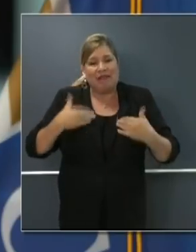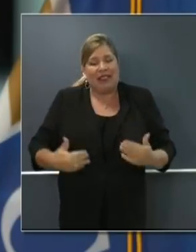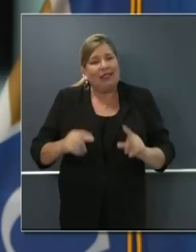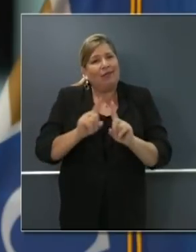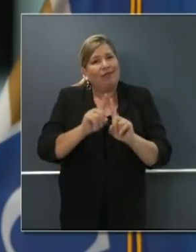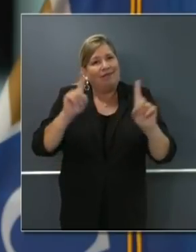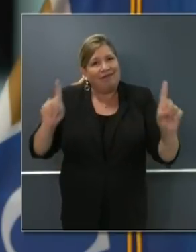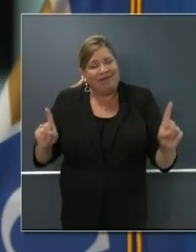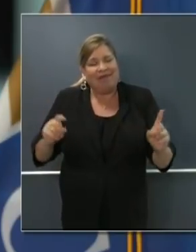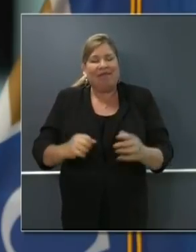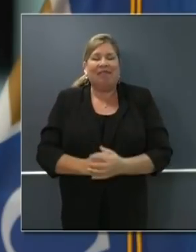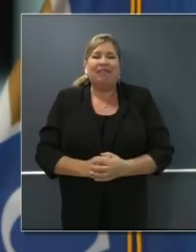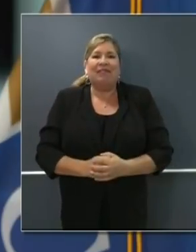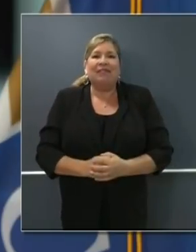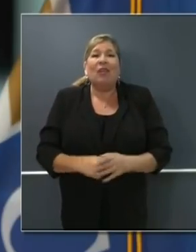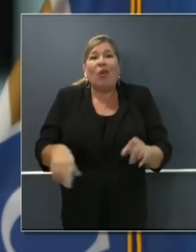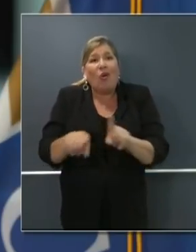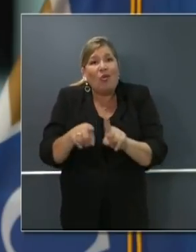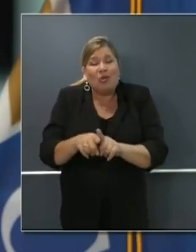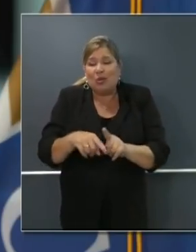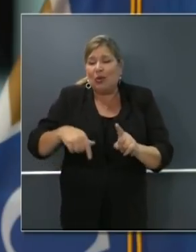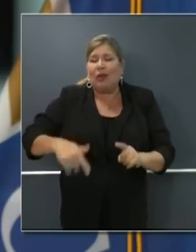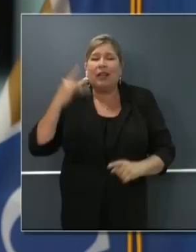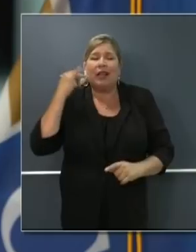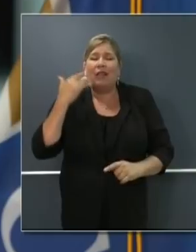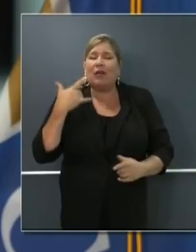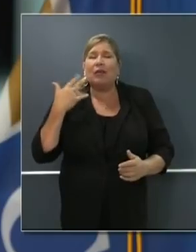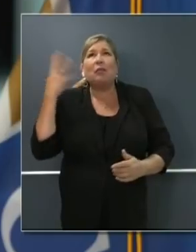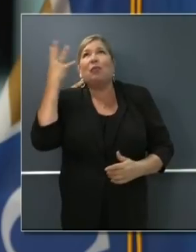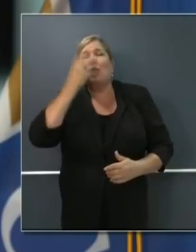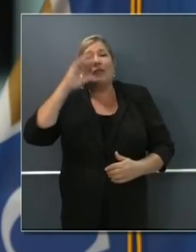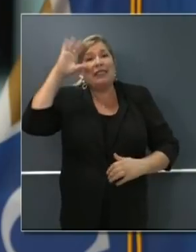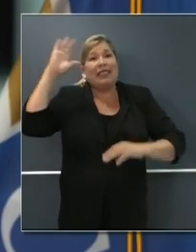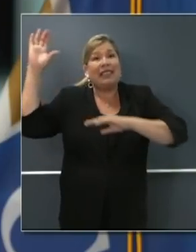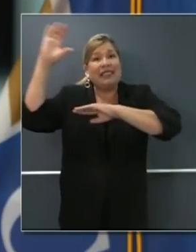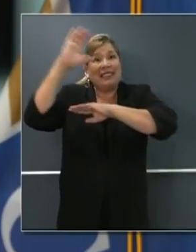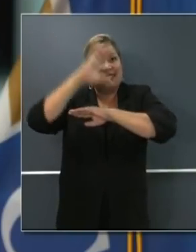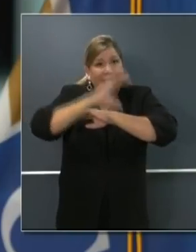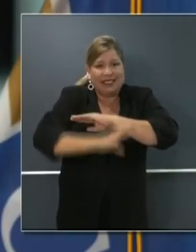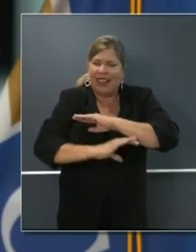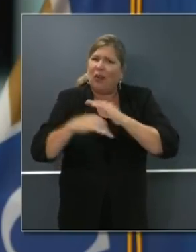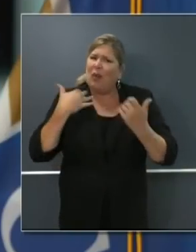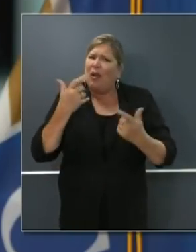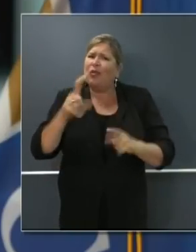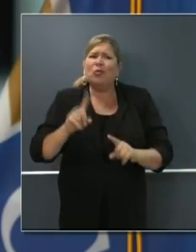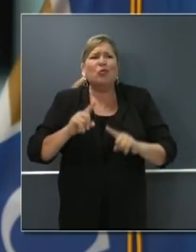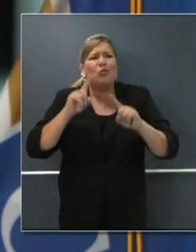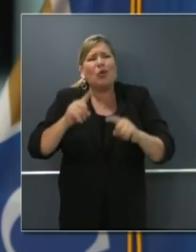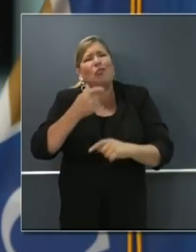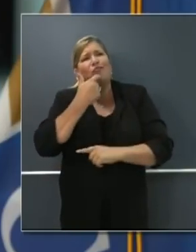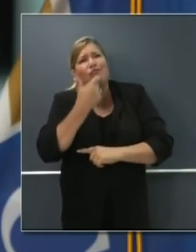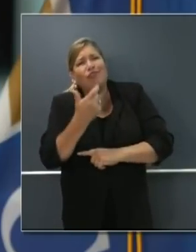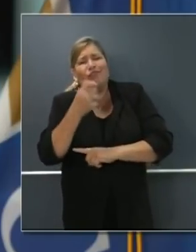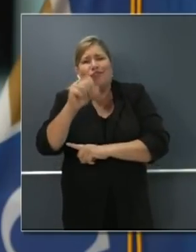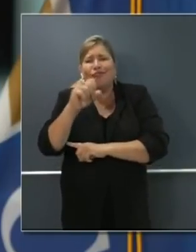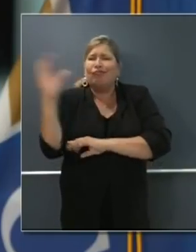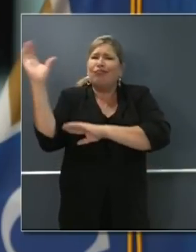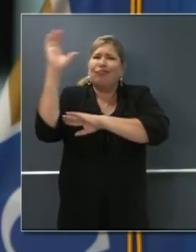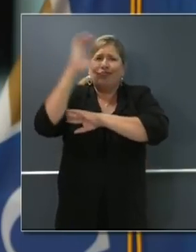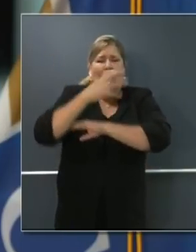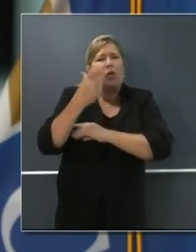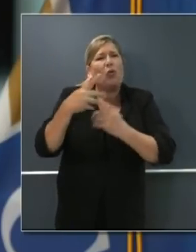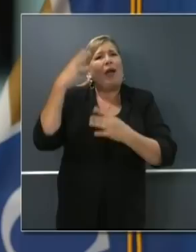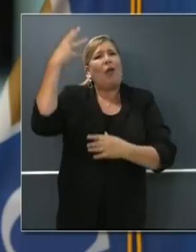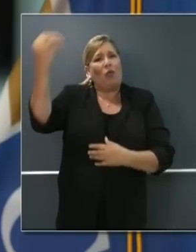we want you to enjoy, again, activities outdoors. Again, the only thing we don't want you to do is